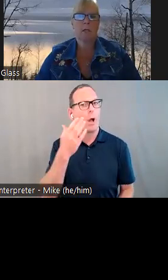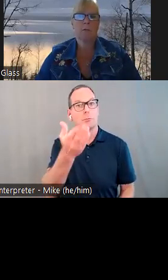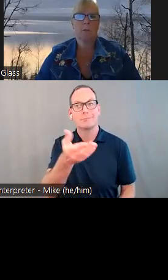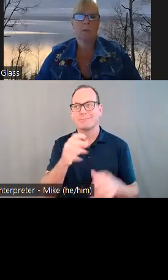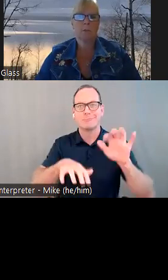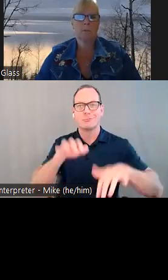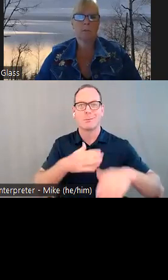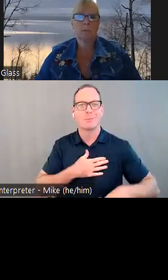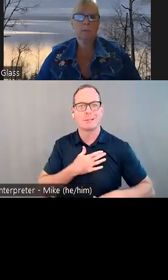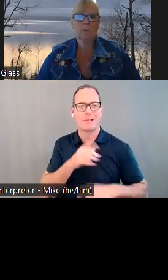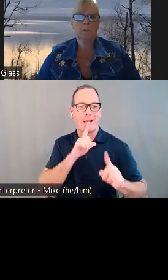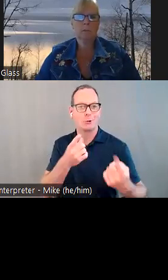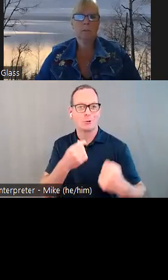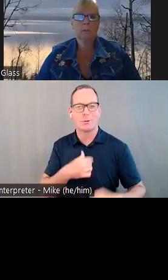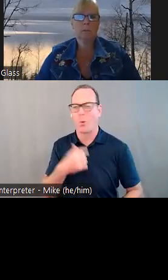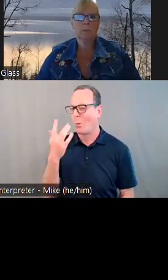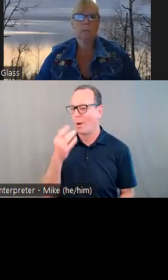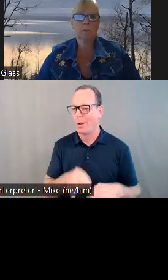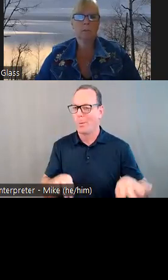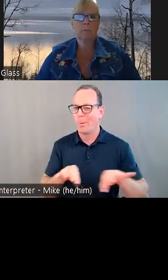the chat if you wish.